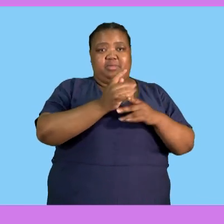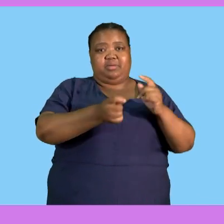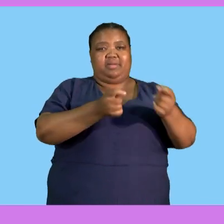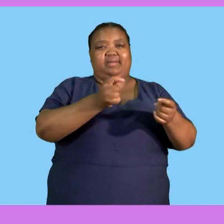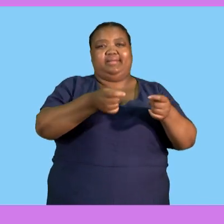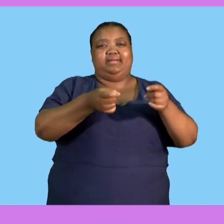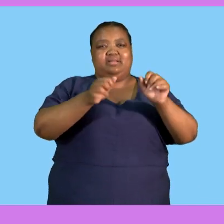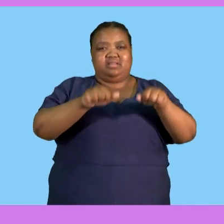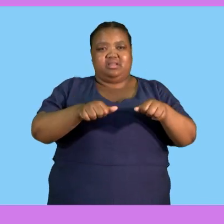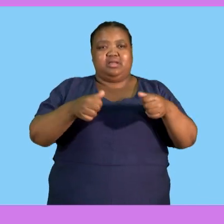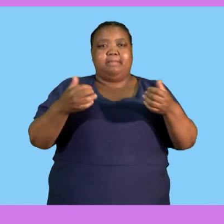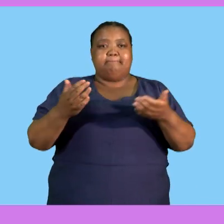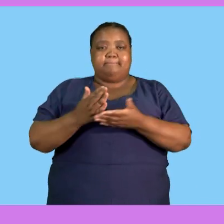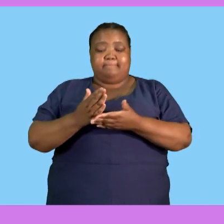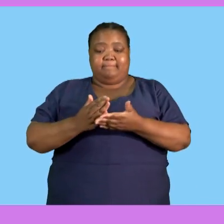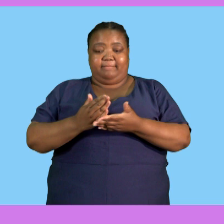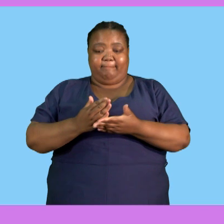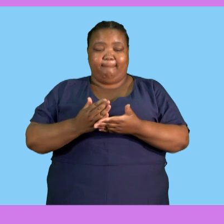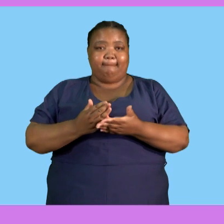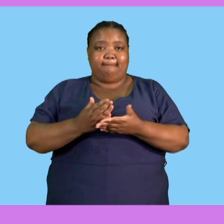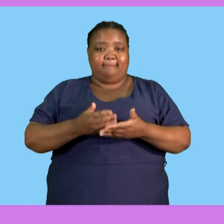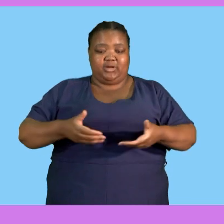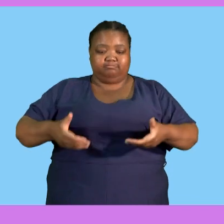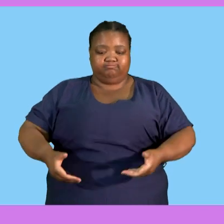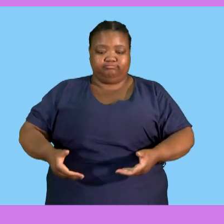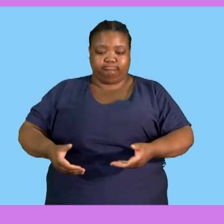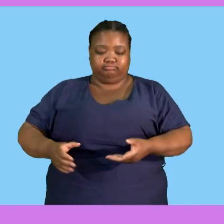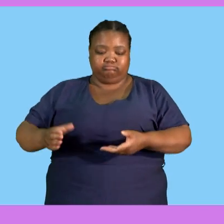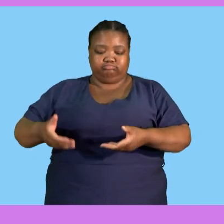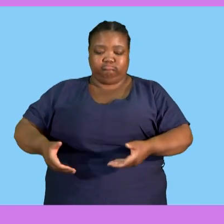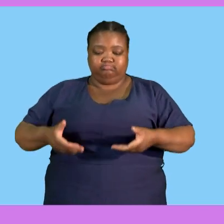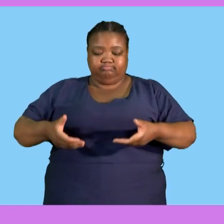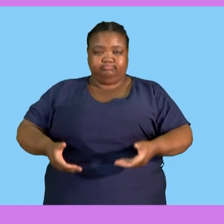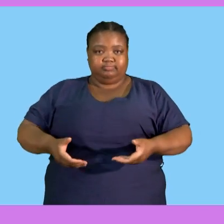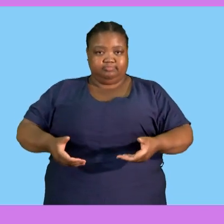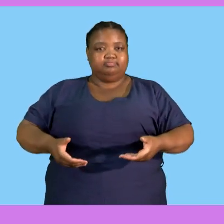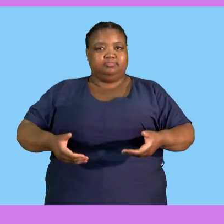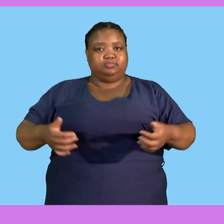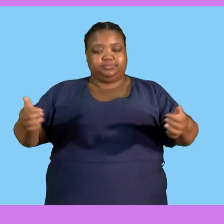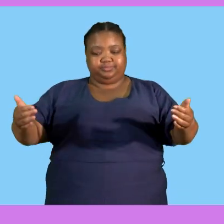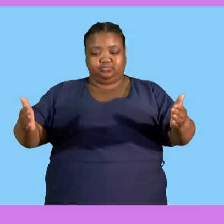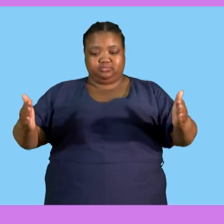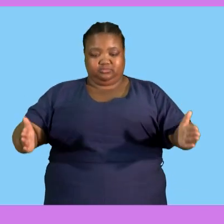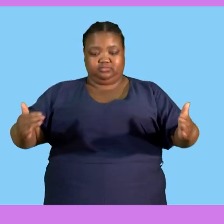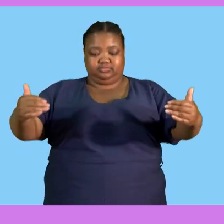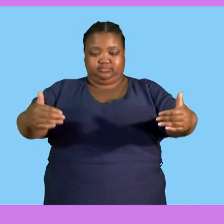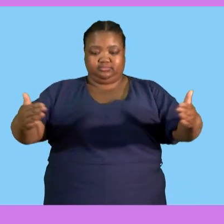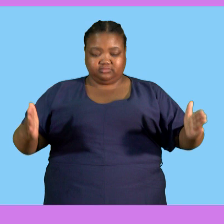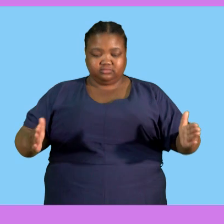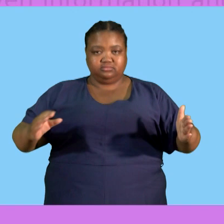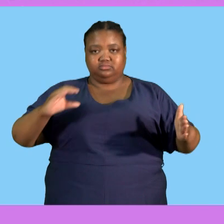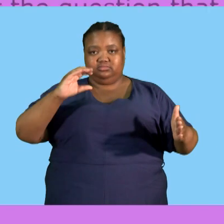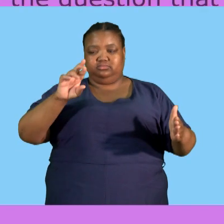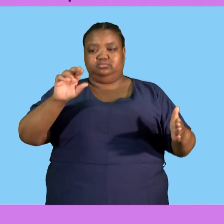in crates when transported. So here's a note that says the manager had one delivery consisting of 80